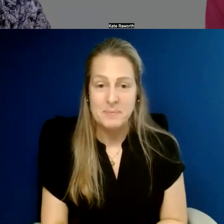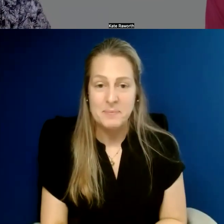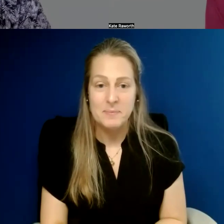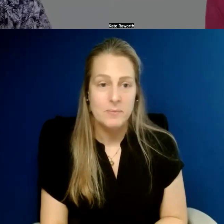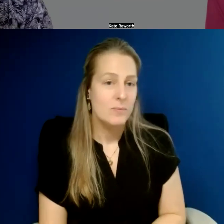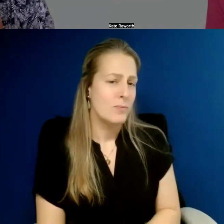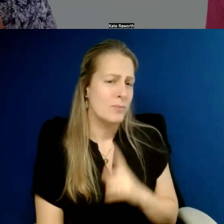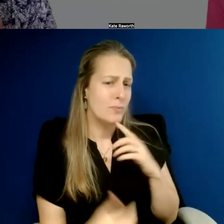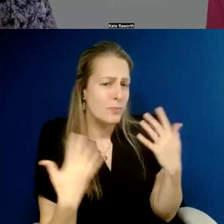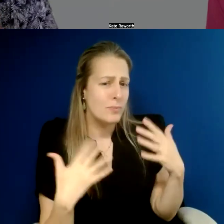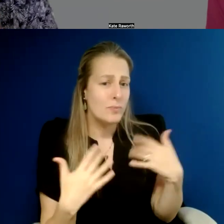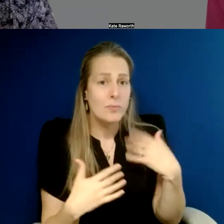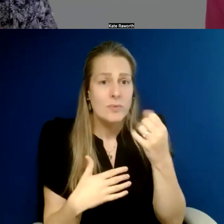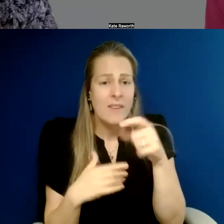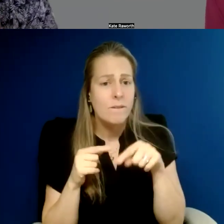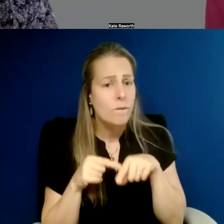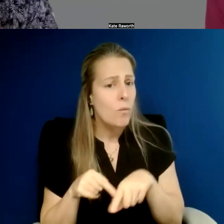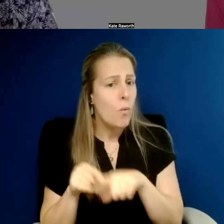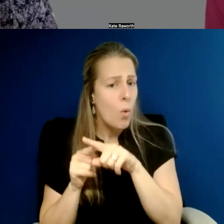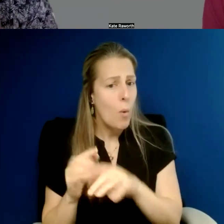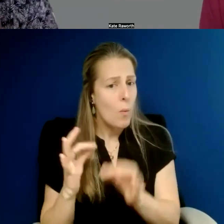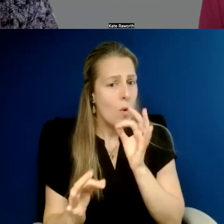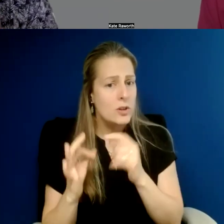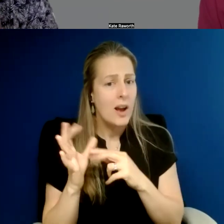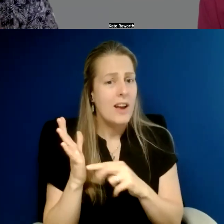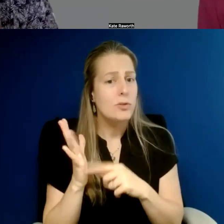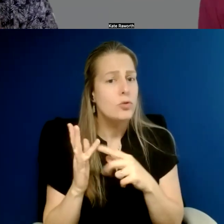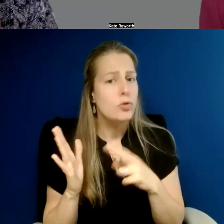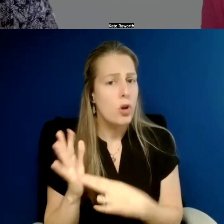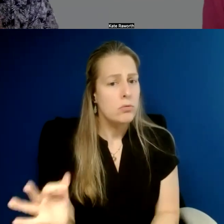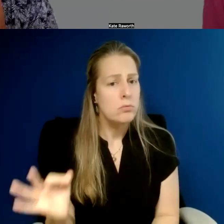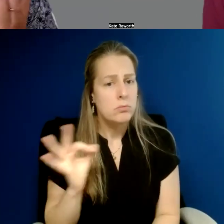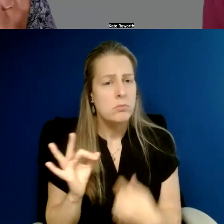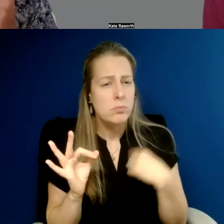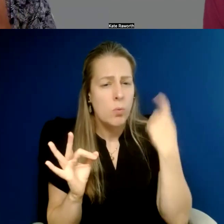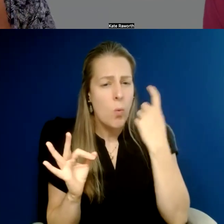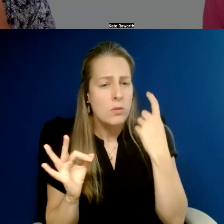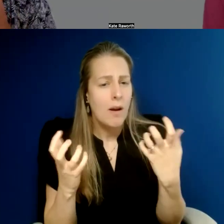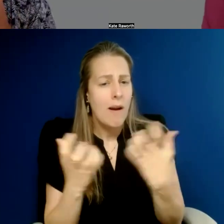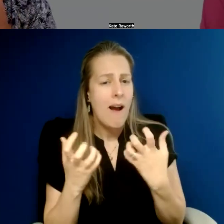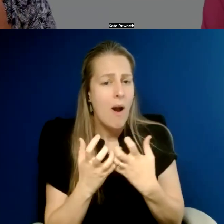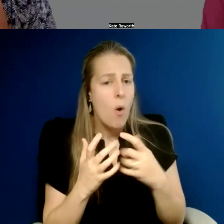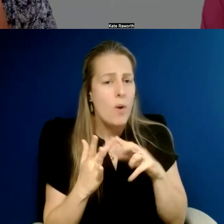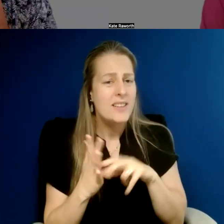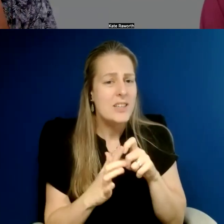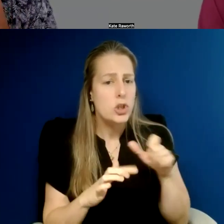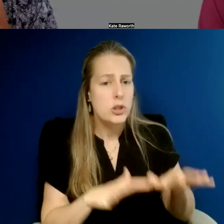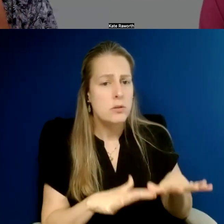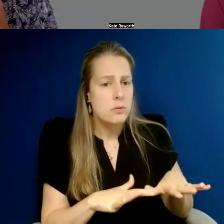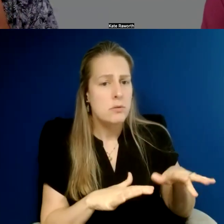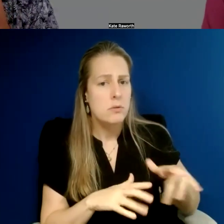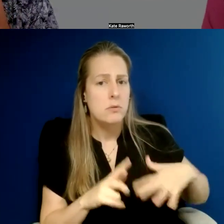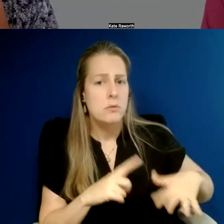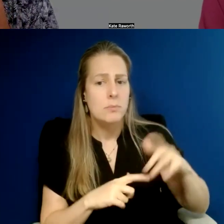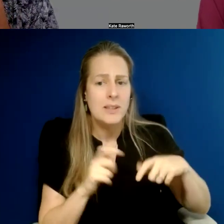up on one question that Antoine asked. He says, I wonder how Indigenous people relate to the donut model in general. The separation between environmental and social topics